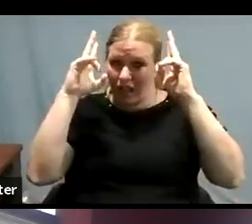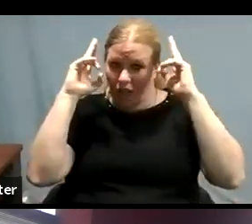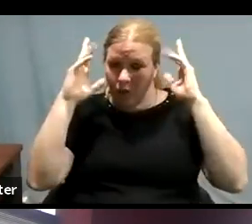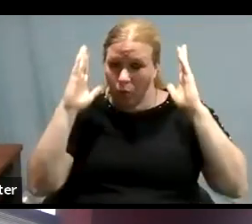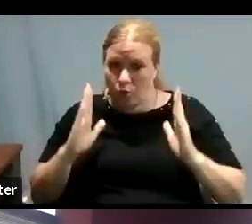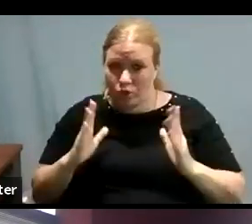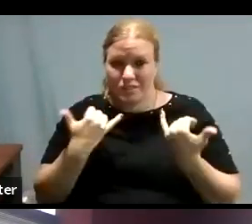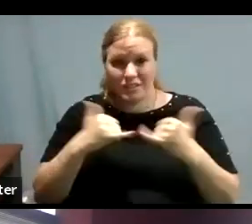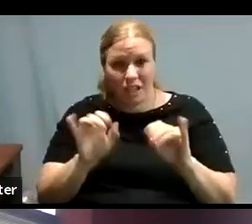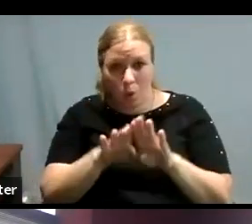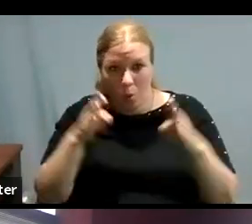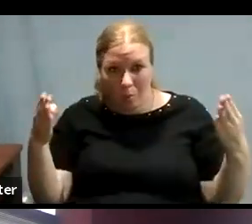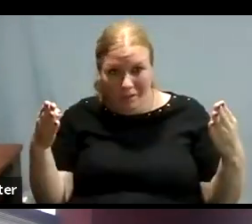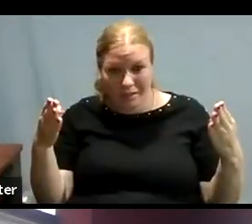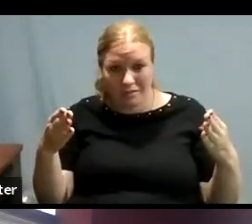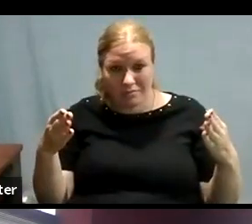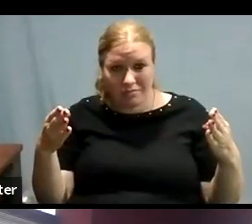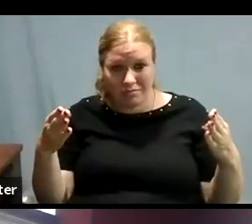be opening up?